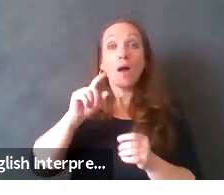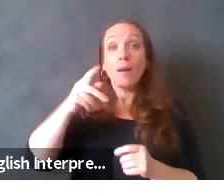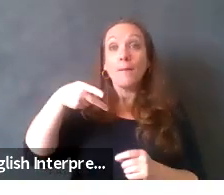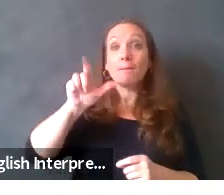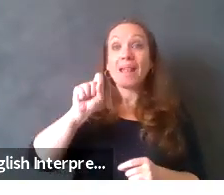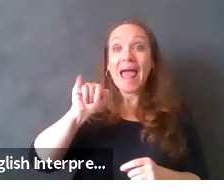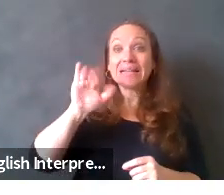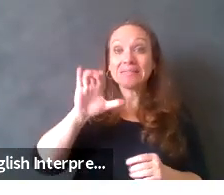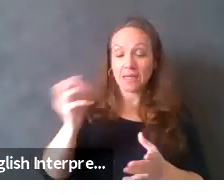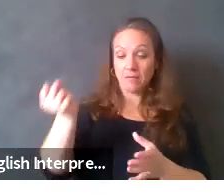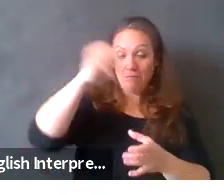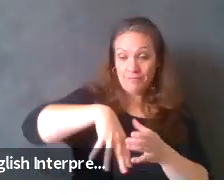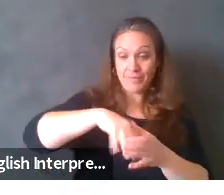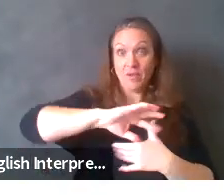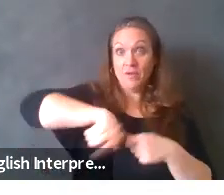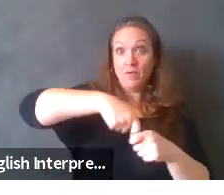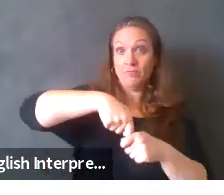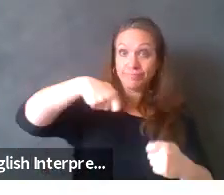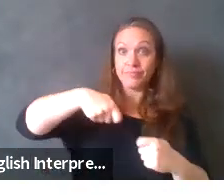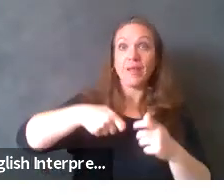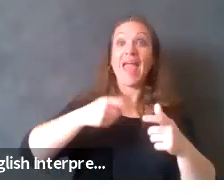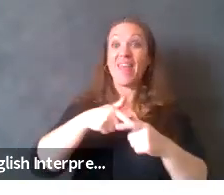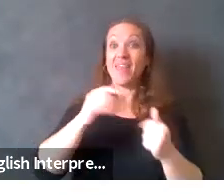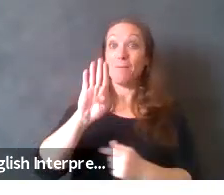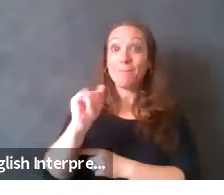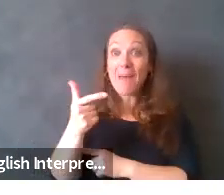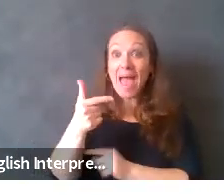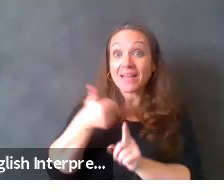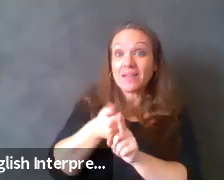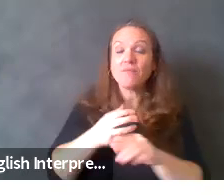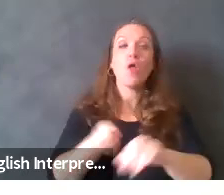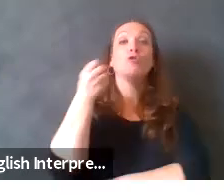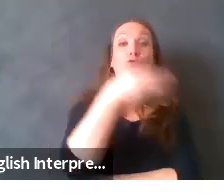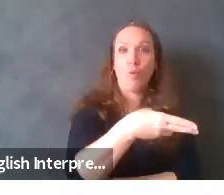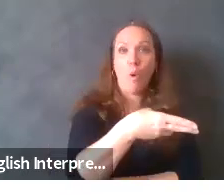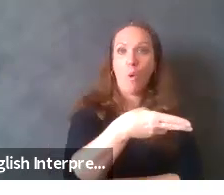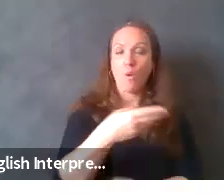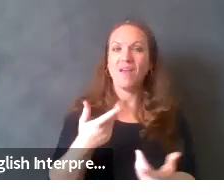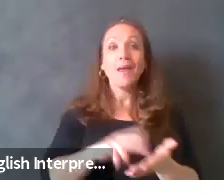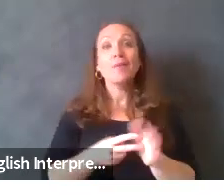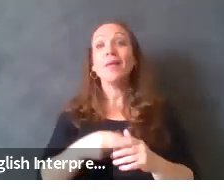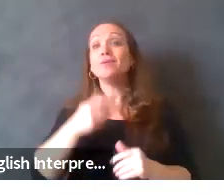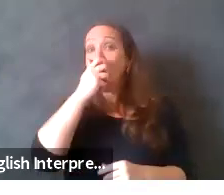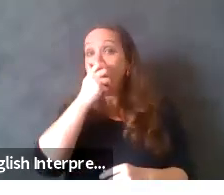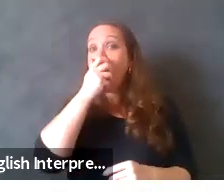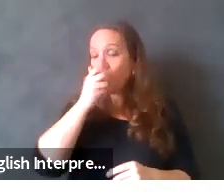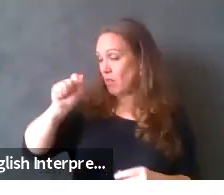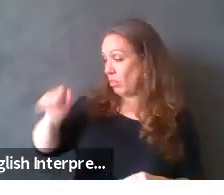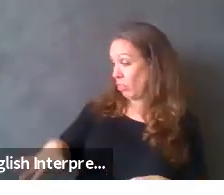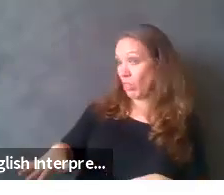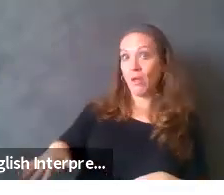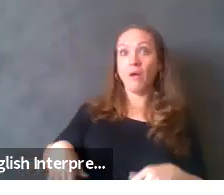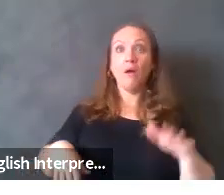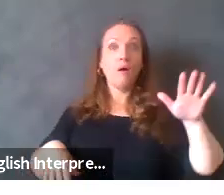in, and then we want them to throw it out because we don't want it under the cot or on the chair where somebody